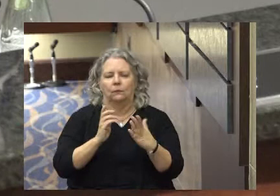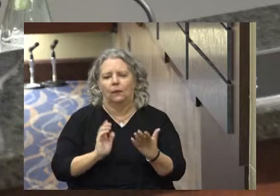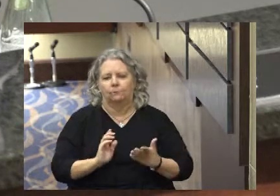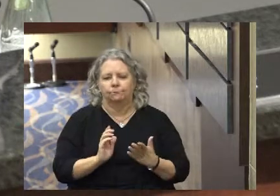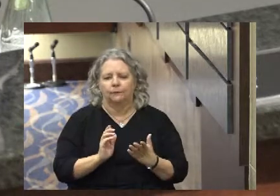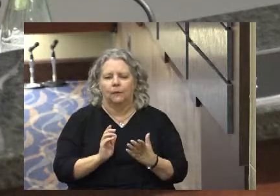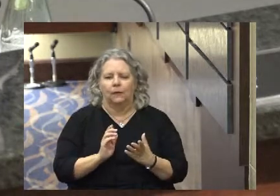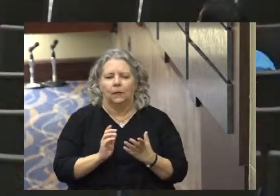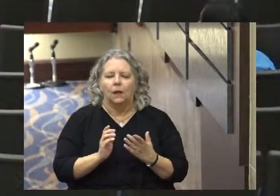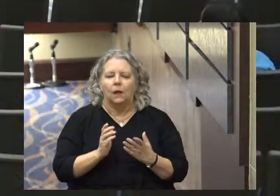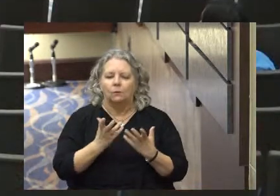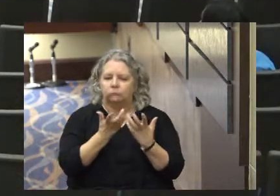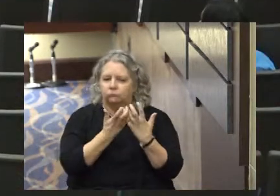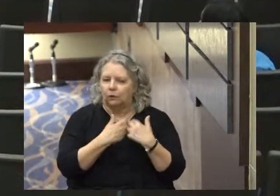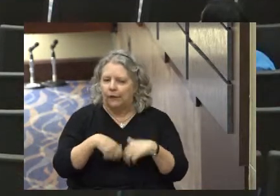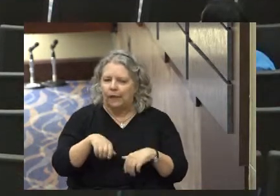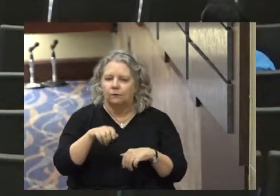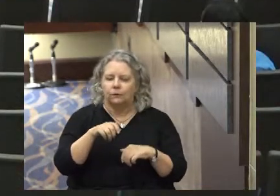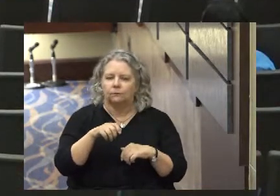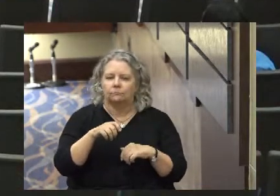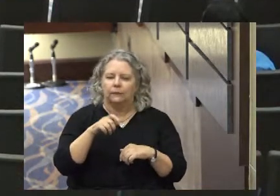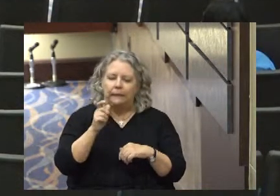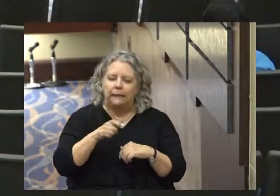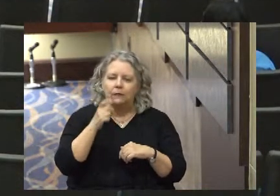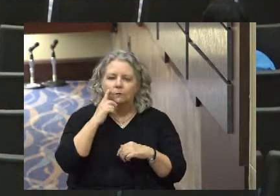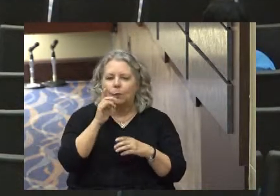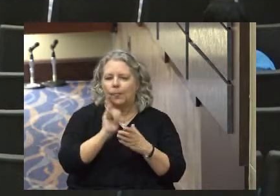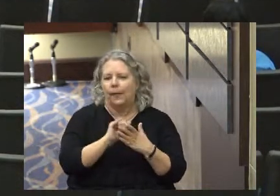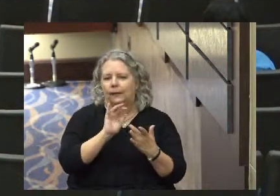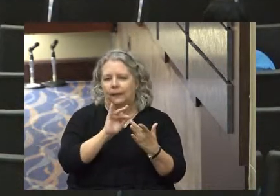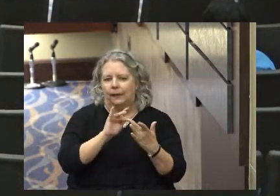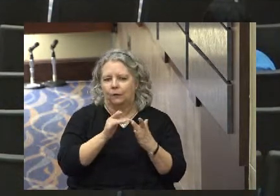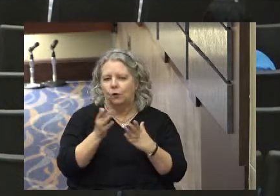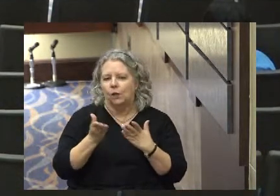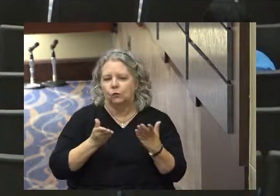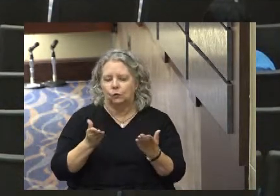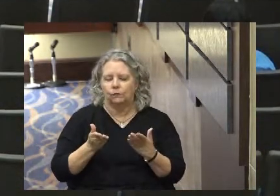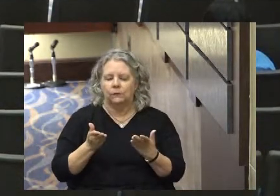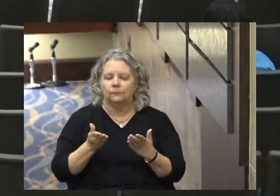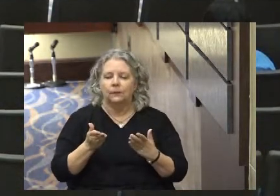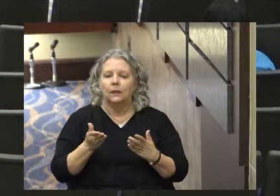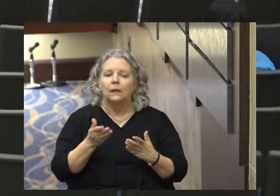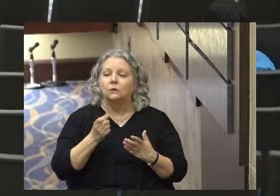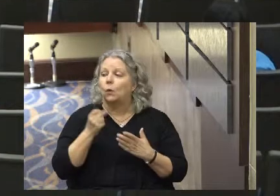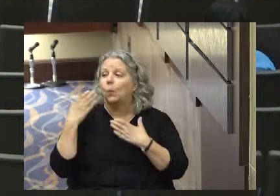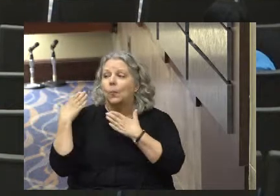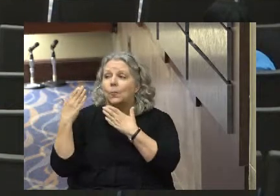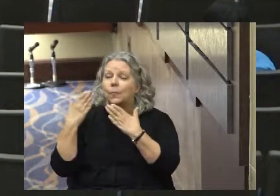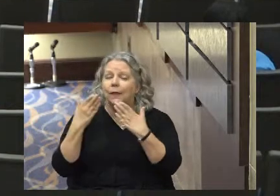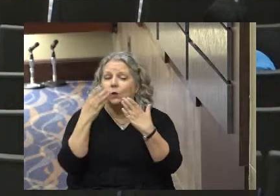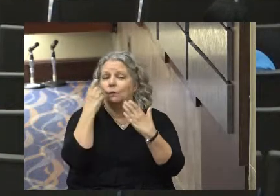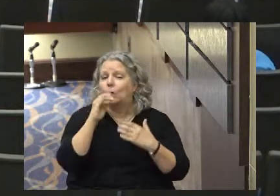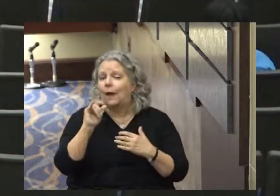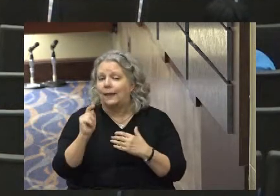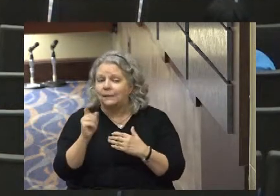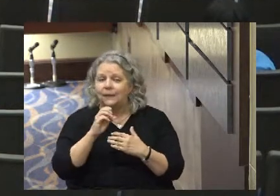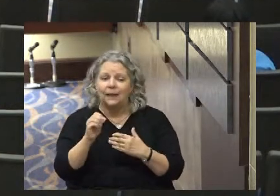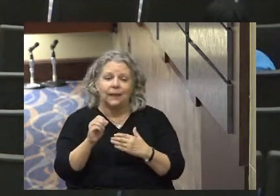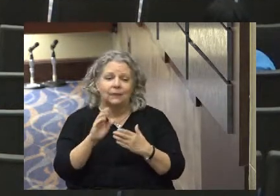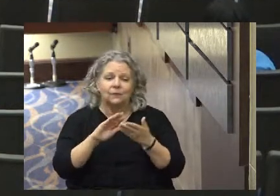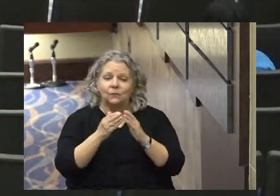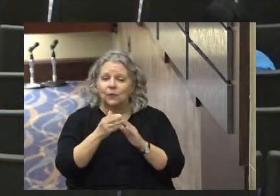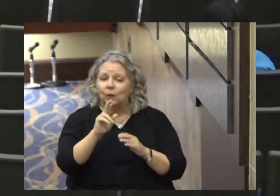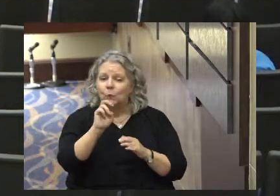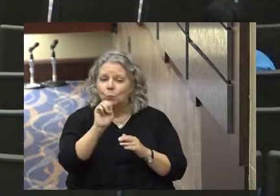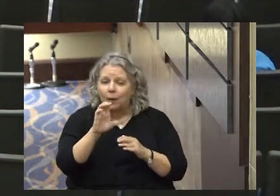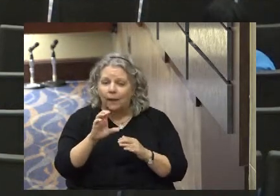century. So thank you to the IT team and to the Parks and Rec team and to the city manager's office that have all worked to create this pilot. I